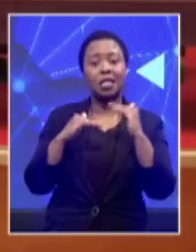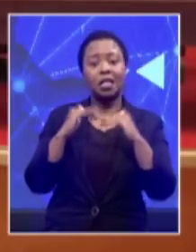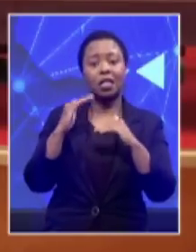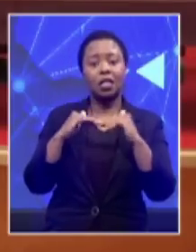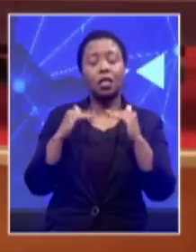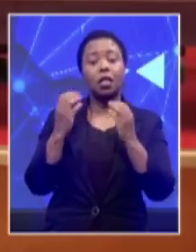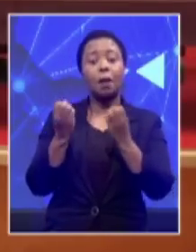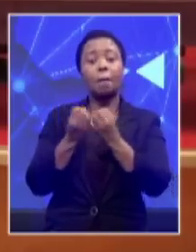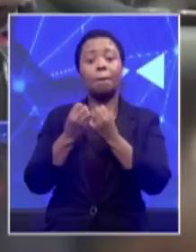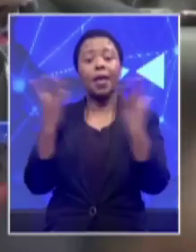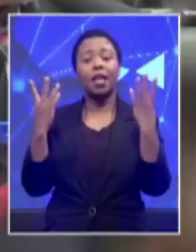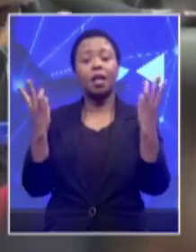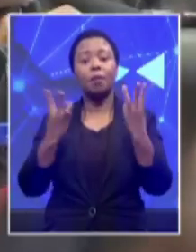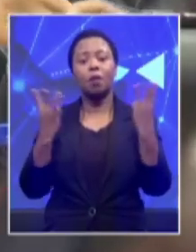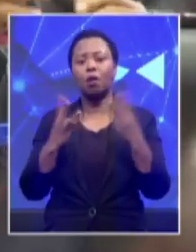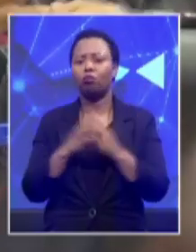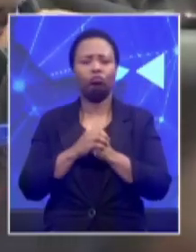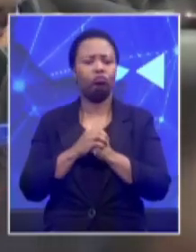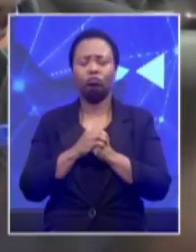majorities